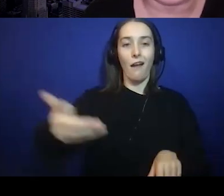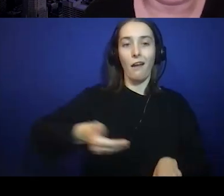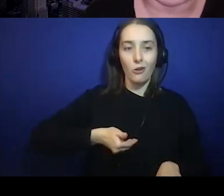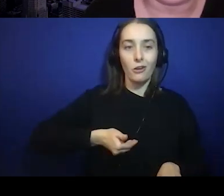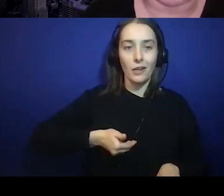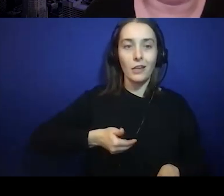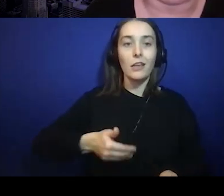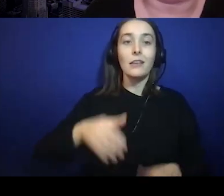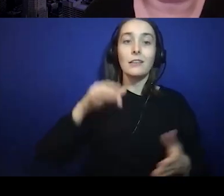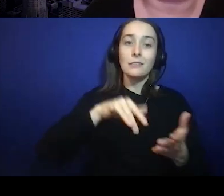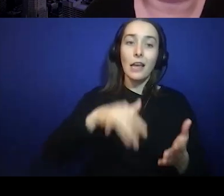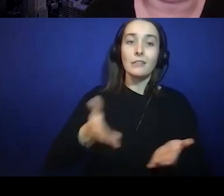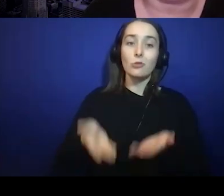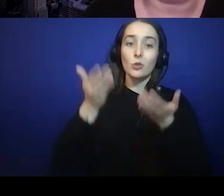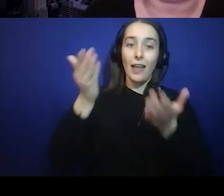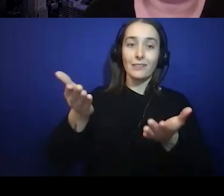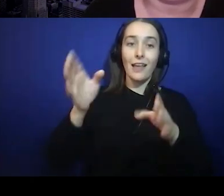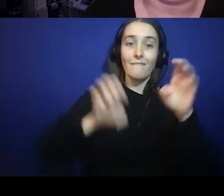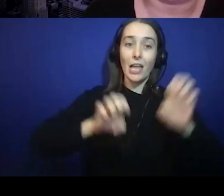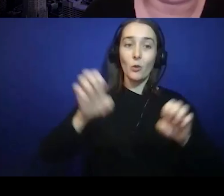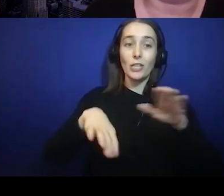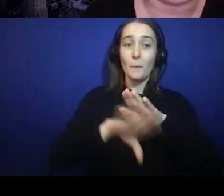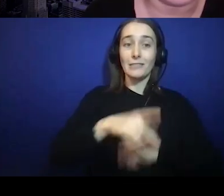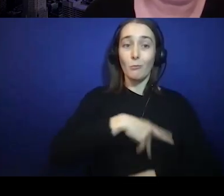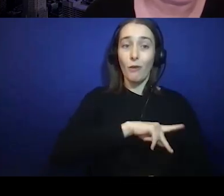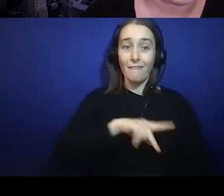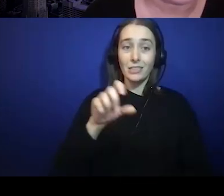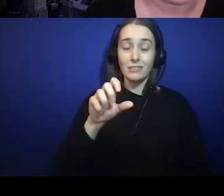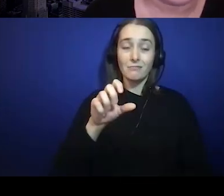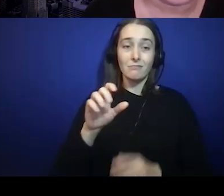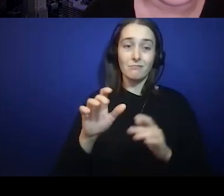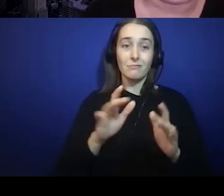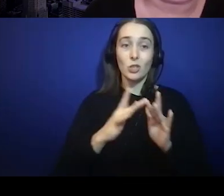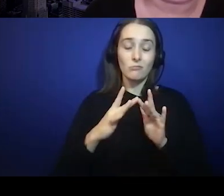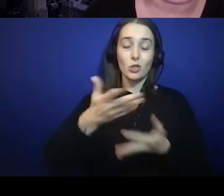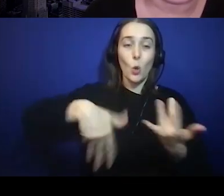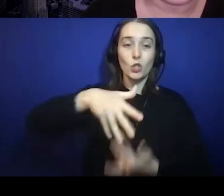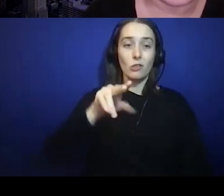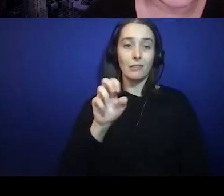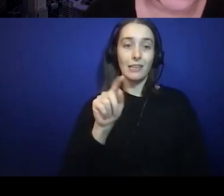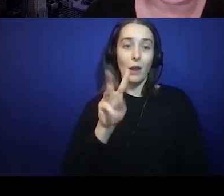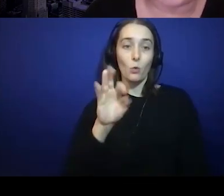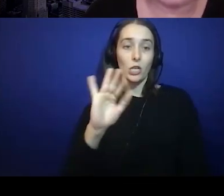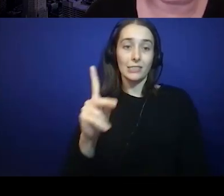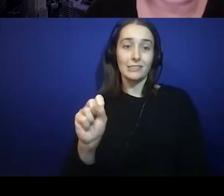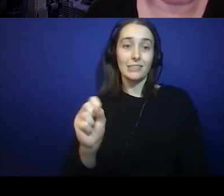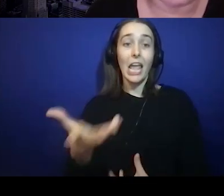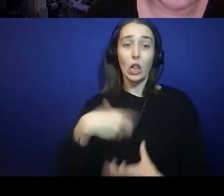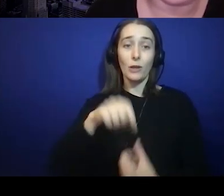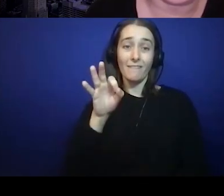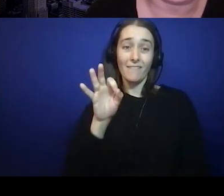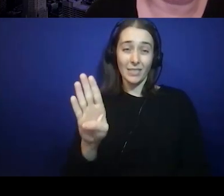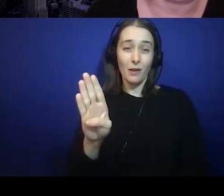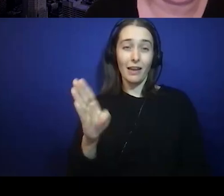that evaluations based on private social networks, including Facebook, uh, solicit lawful